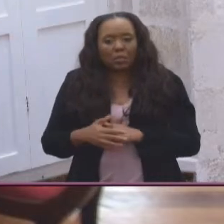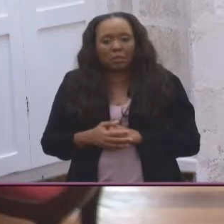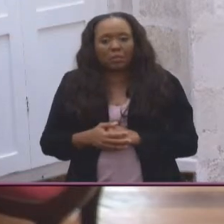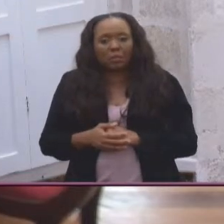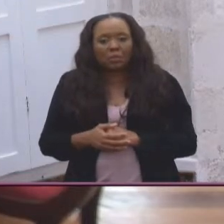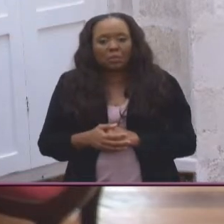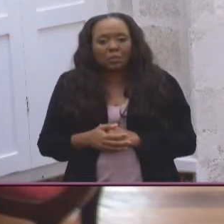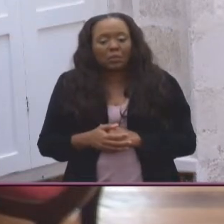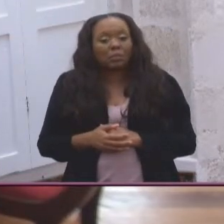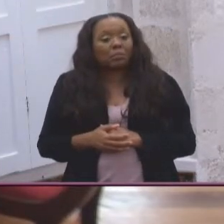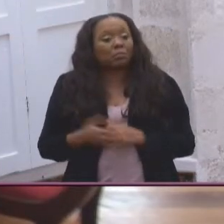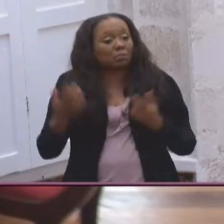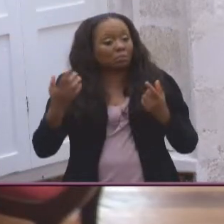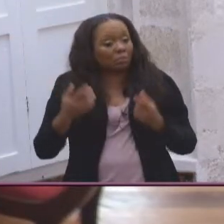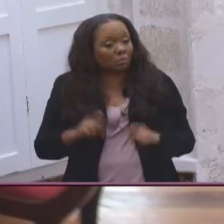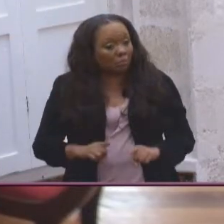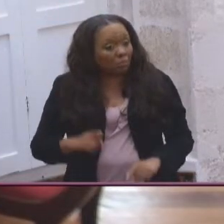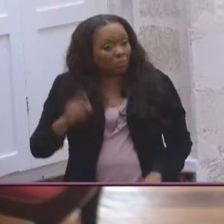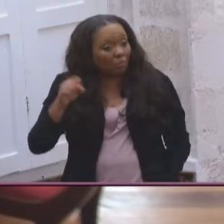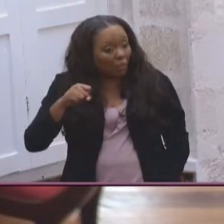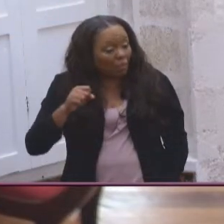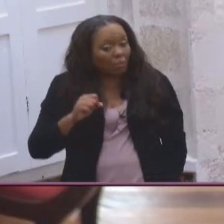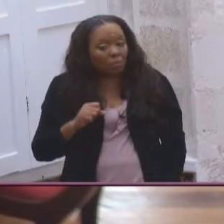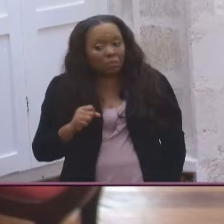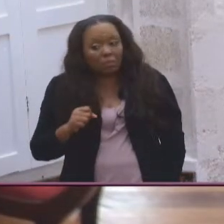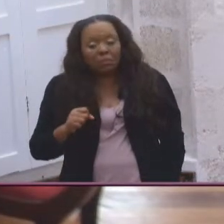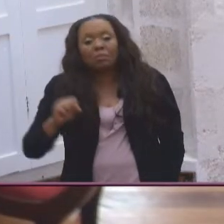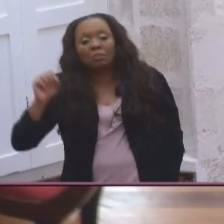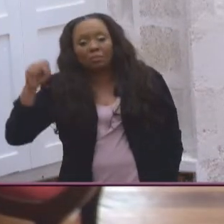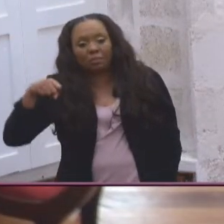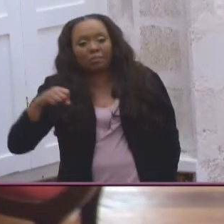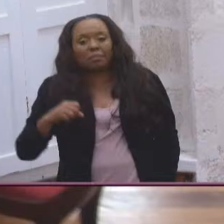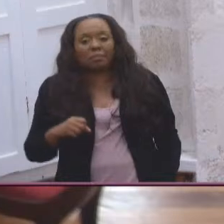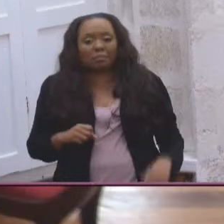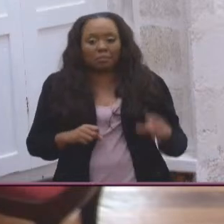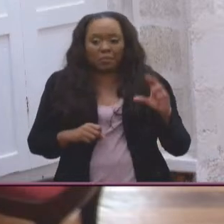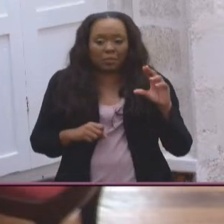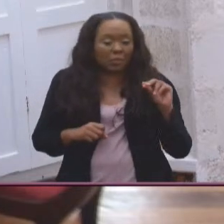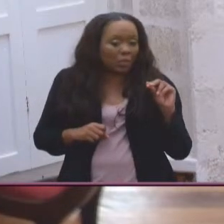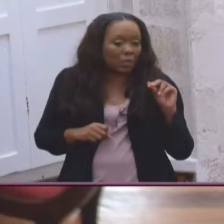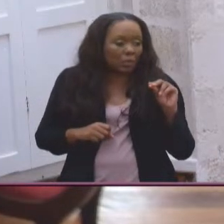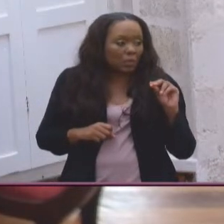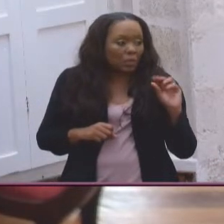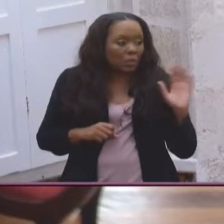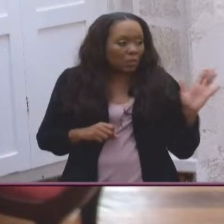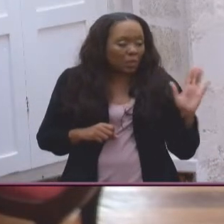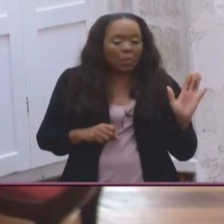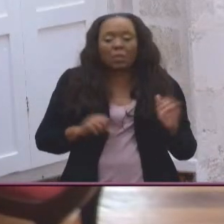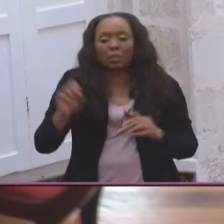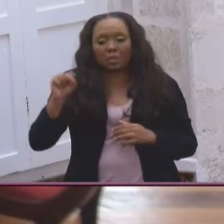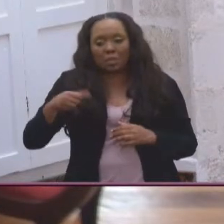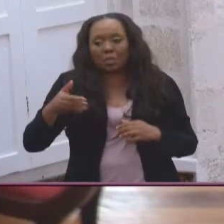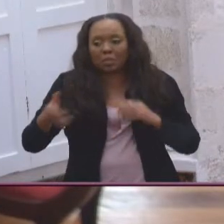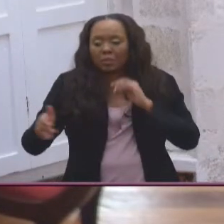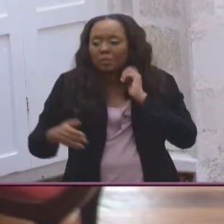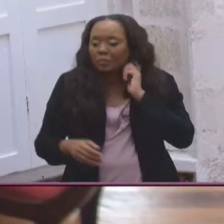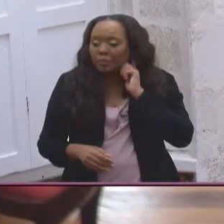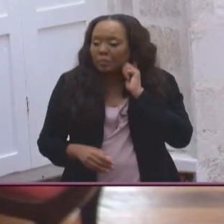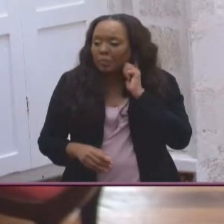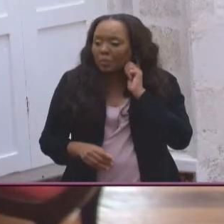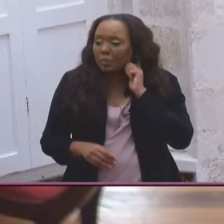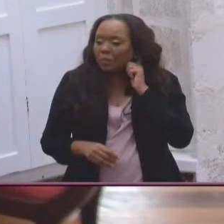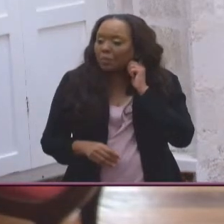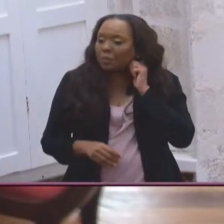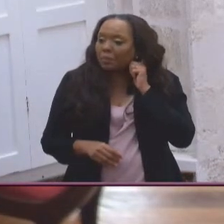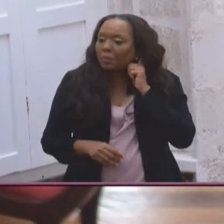all honourable senators in favour please say aye? Aye. Those against, please say no. The ayes have it.